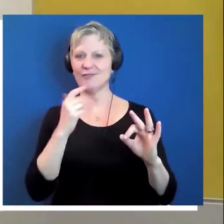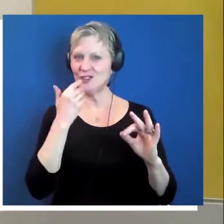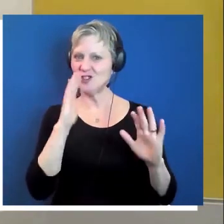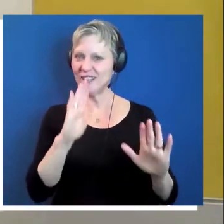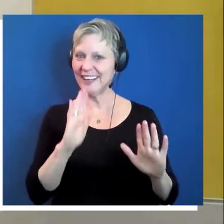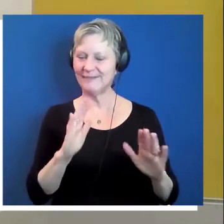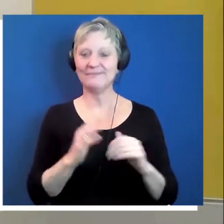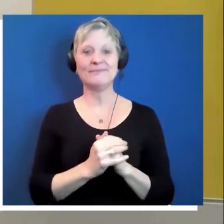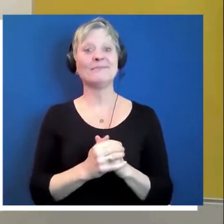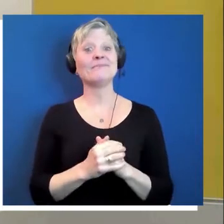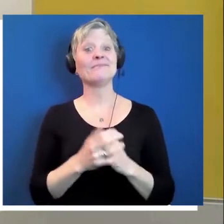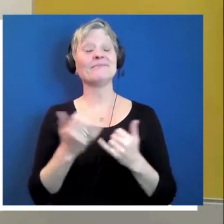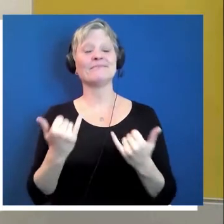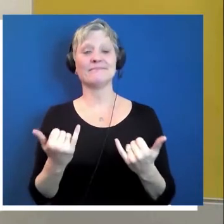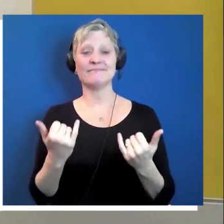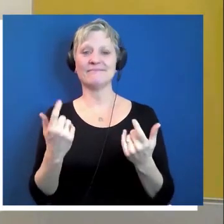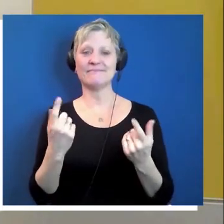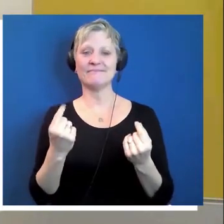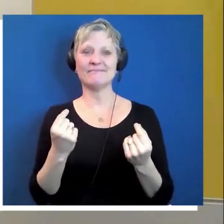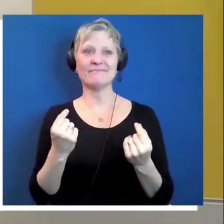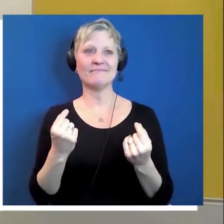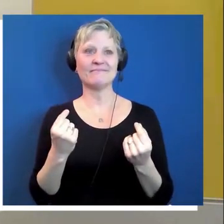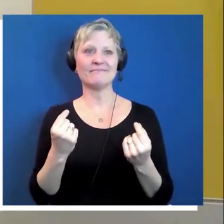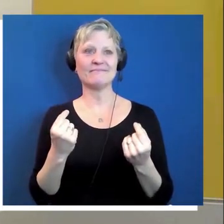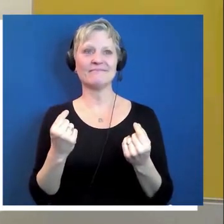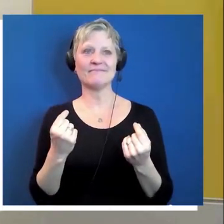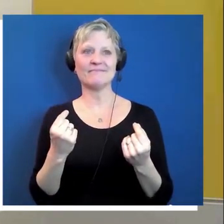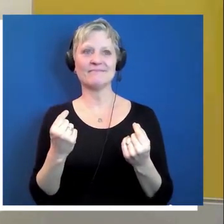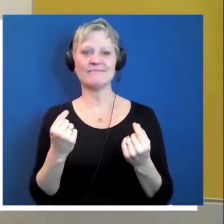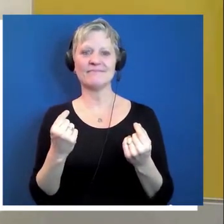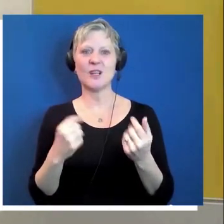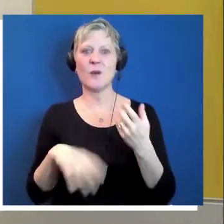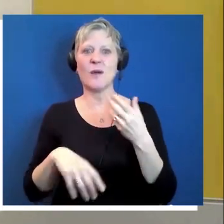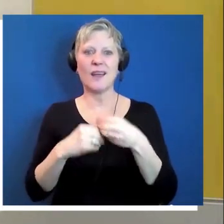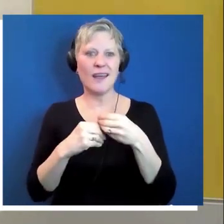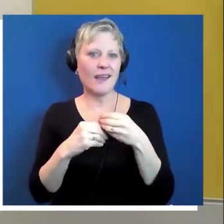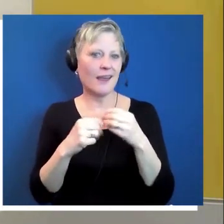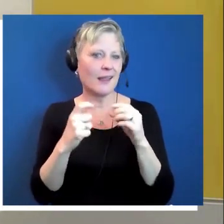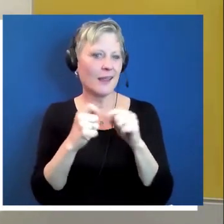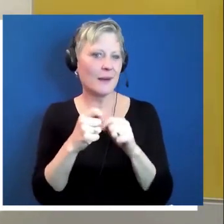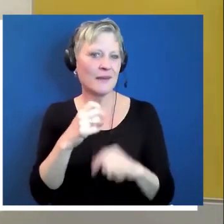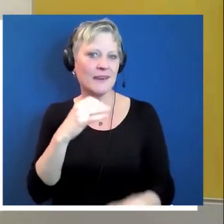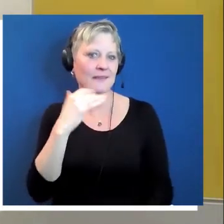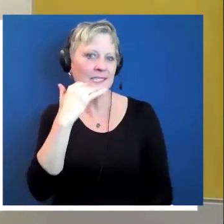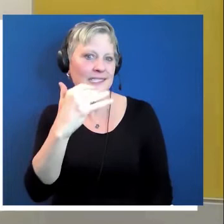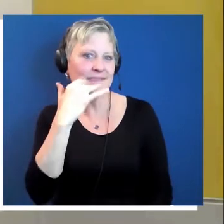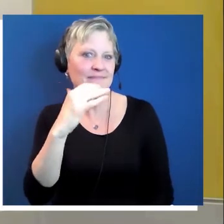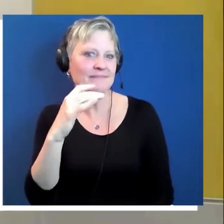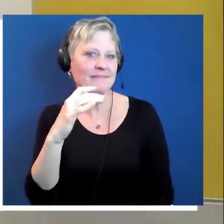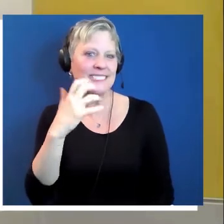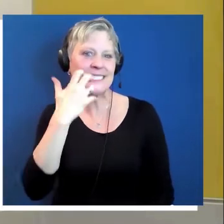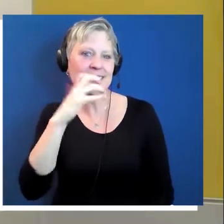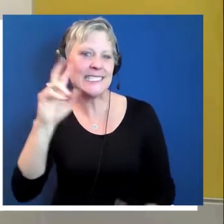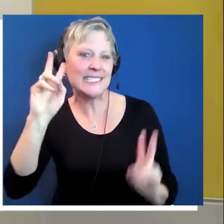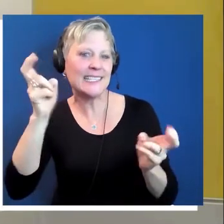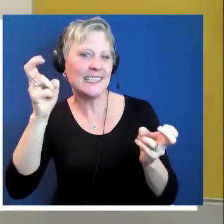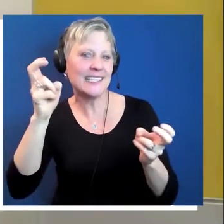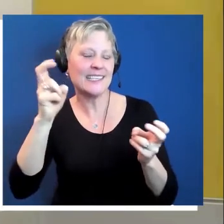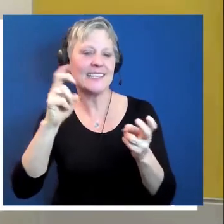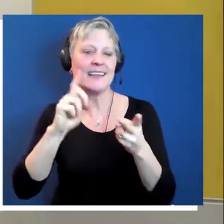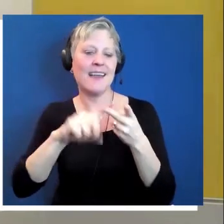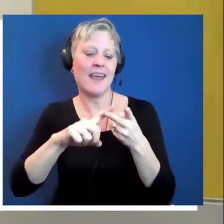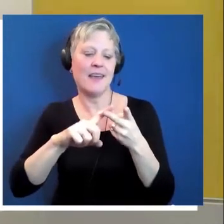Looks great. All right. Now, what I want to do is I want to add a little bit of heat and I want to add a little bit of